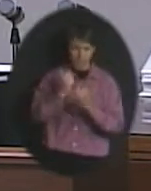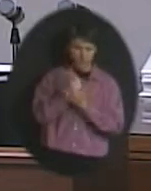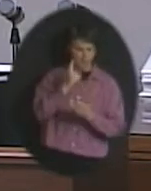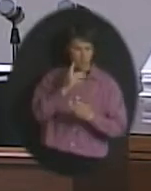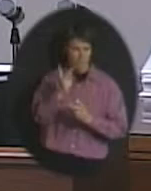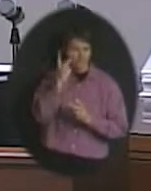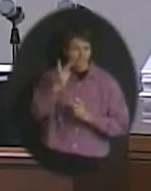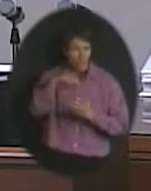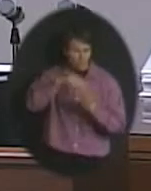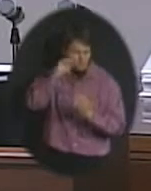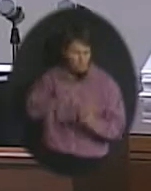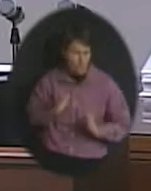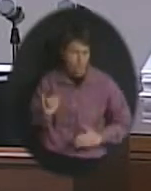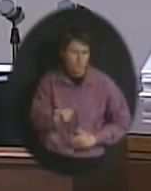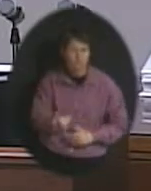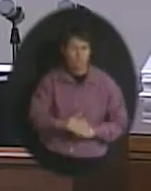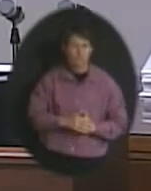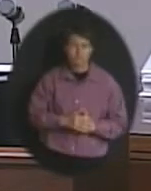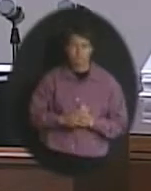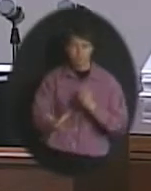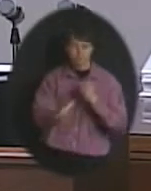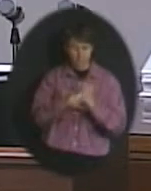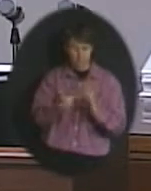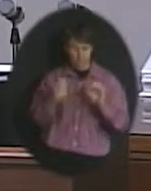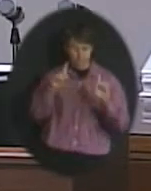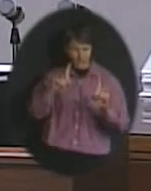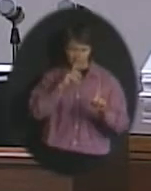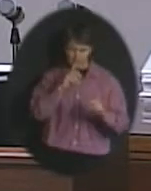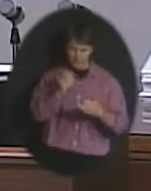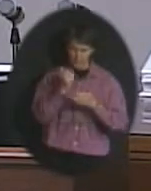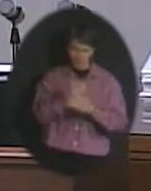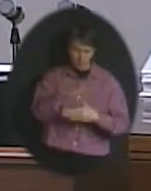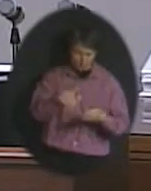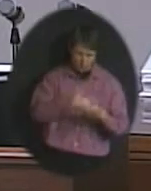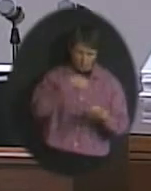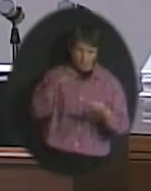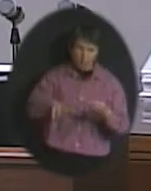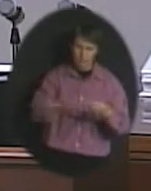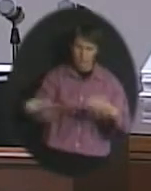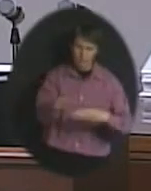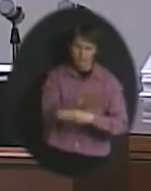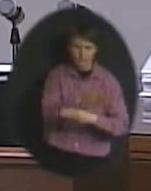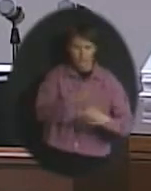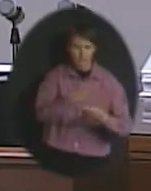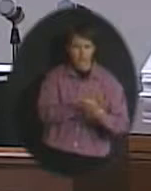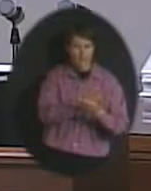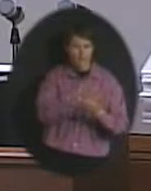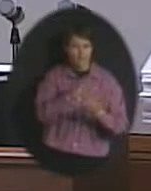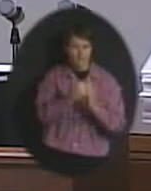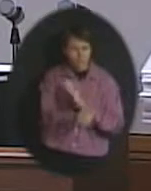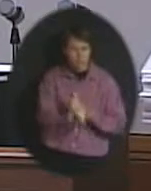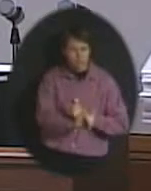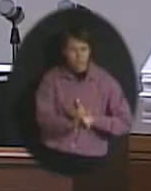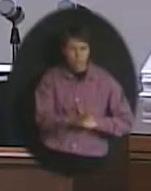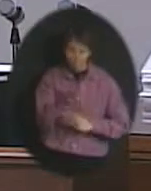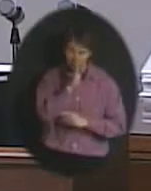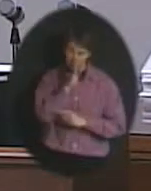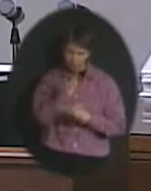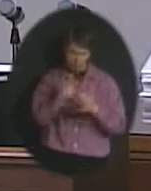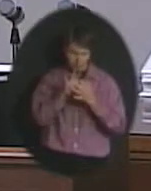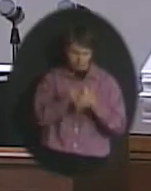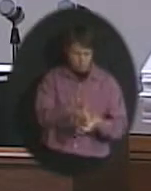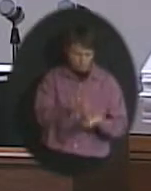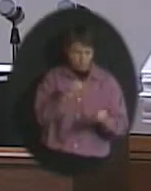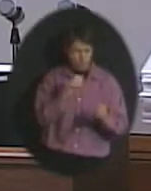appeal to students all along the continuum of academic skills as well. The modules have a direct correlation to